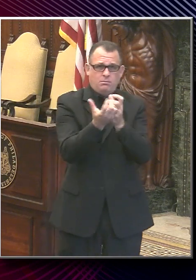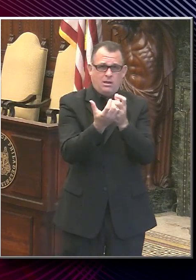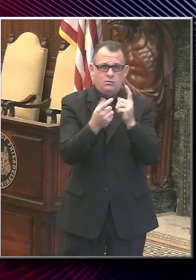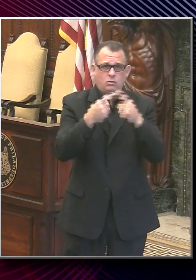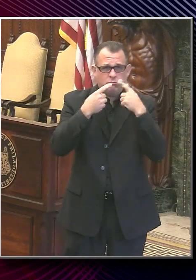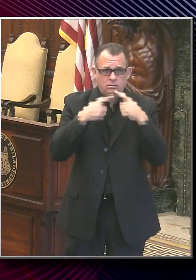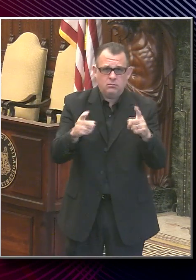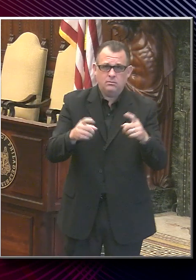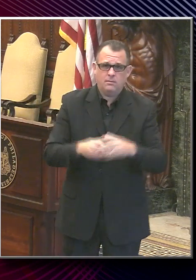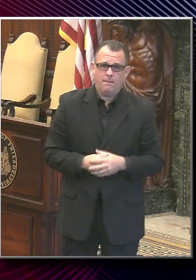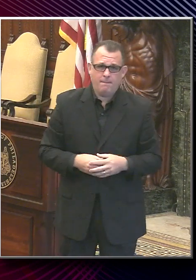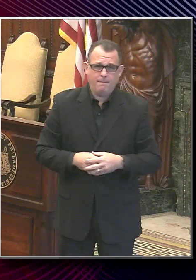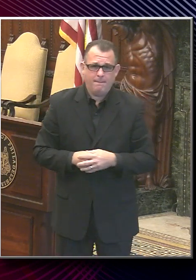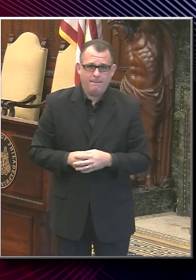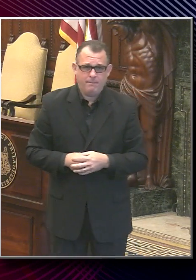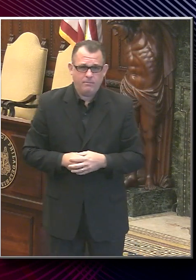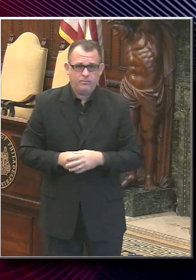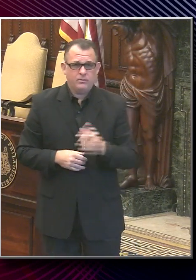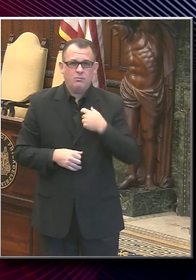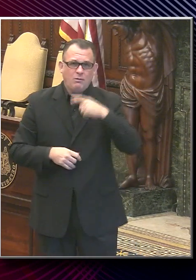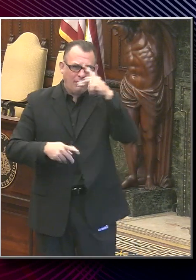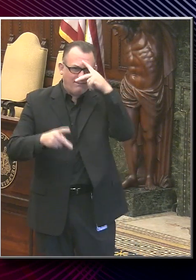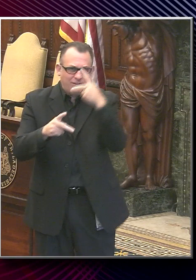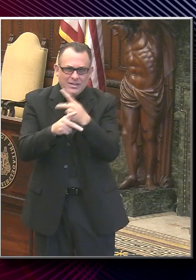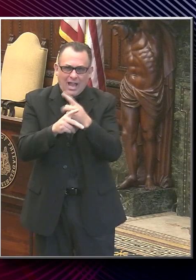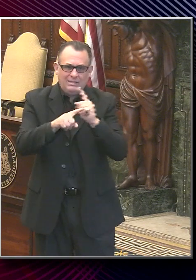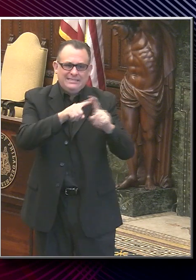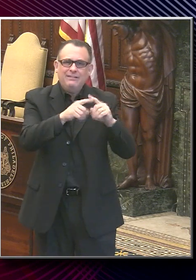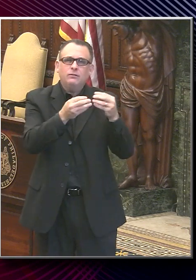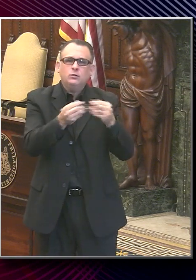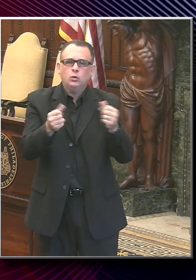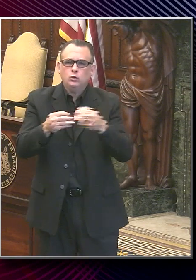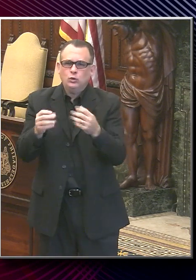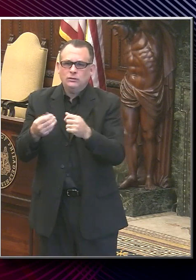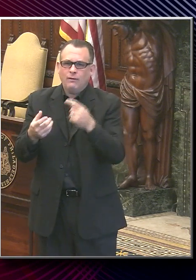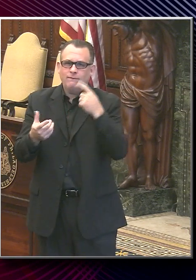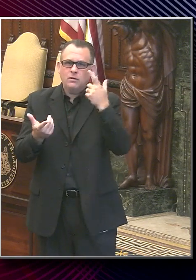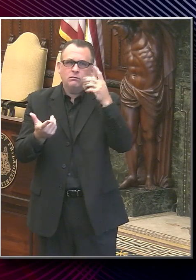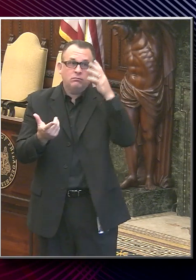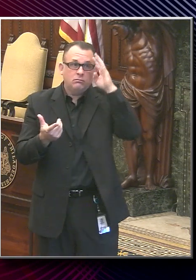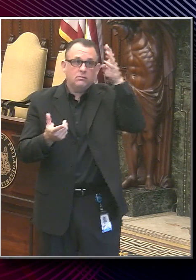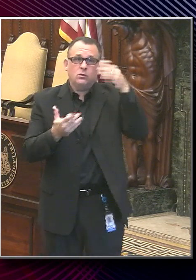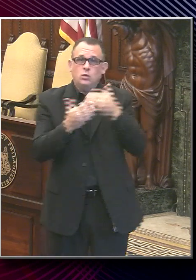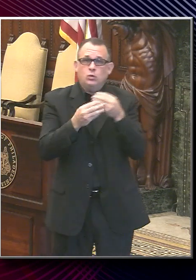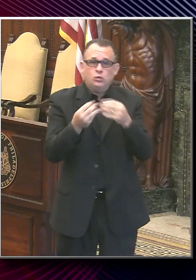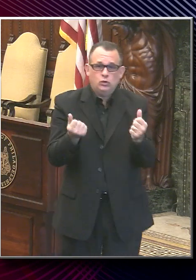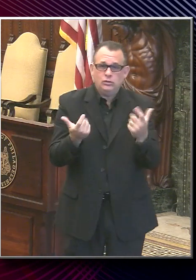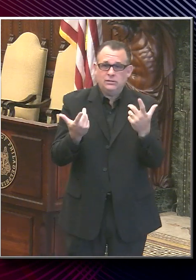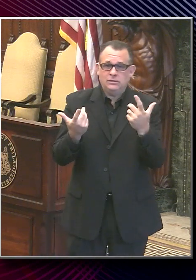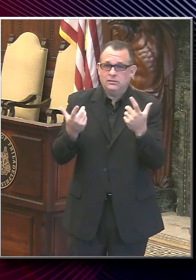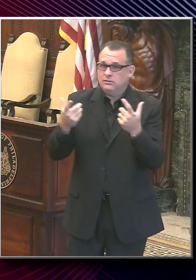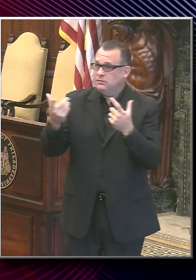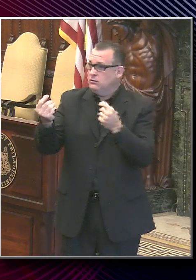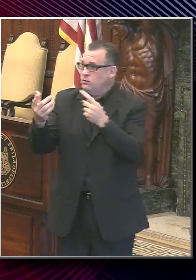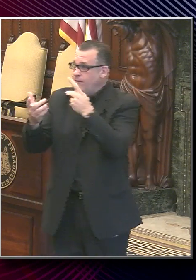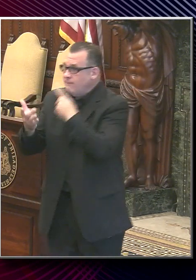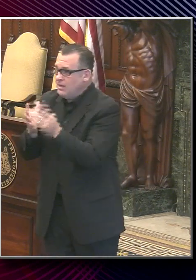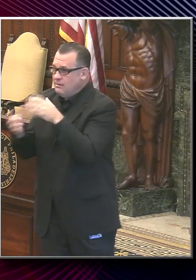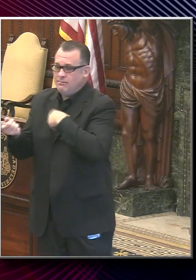we work through a solution, and if we need new solutions or that solution doesn't work, we're going to try something else and make sure it does.